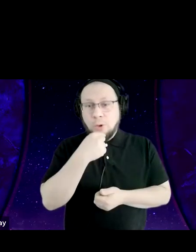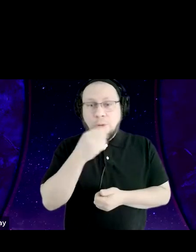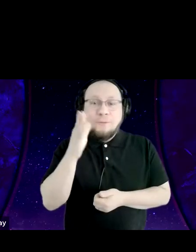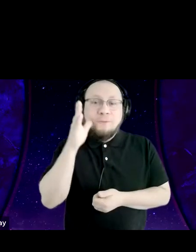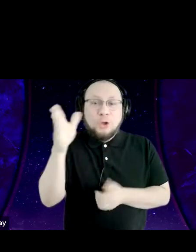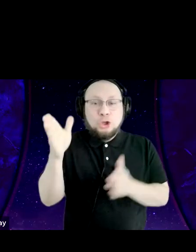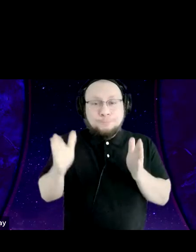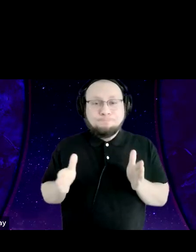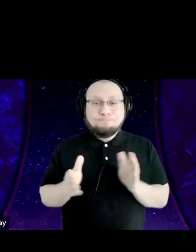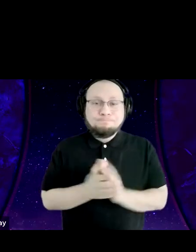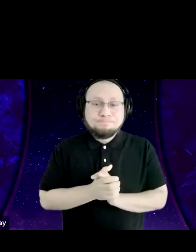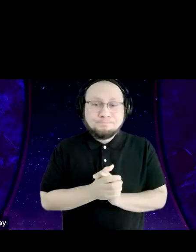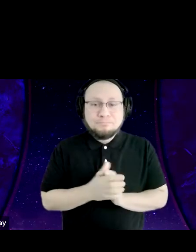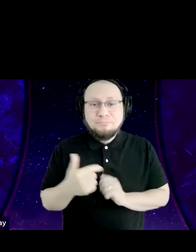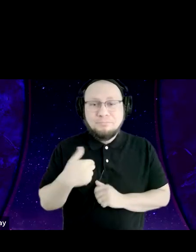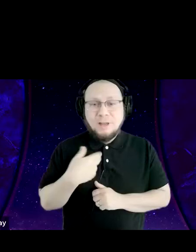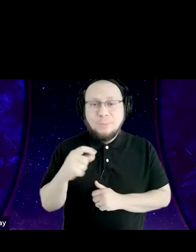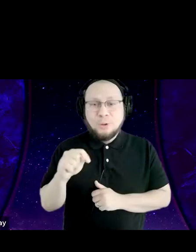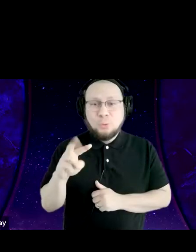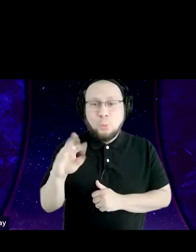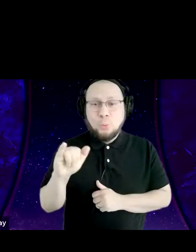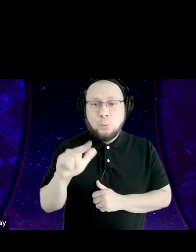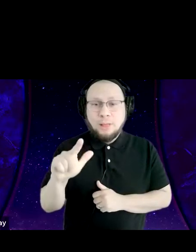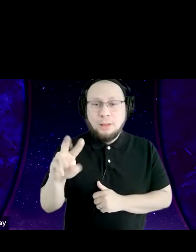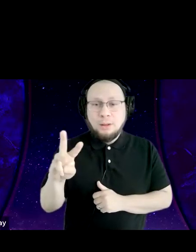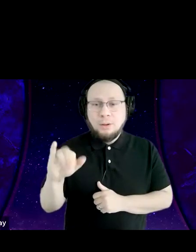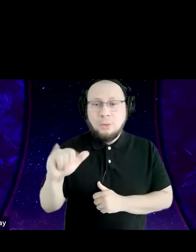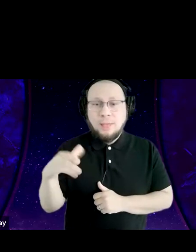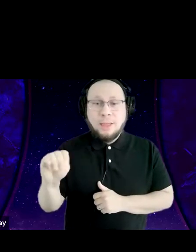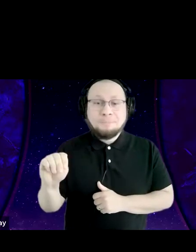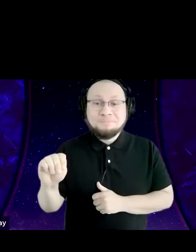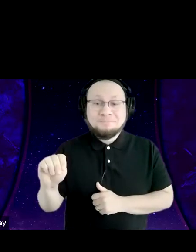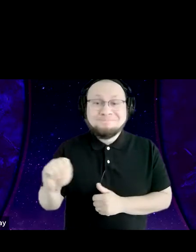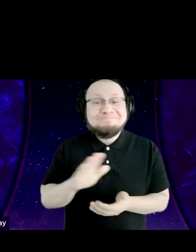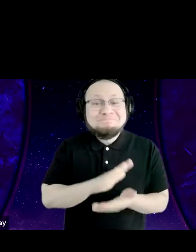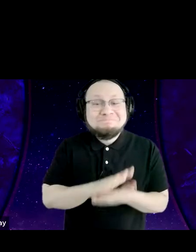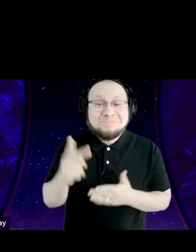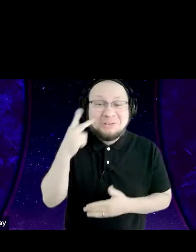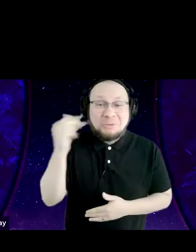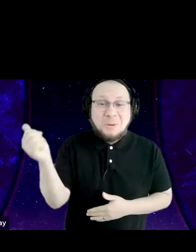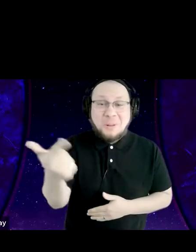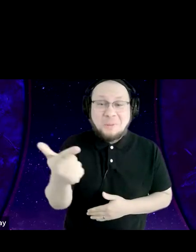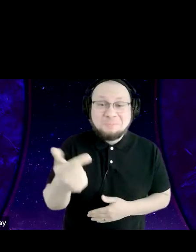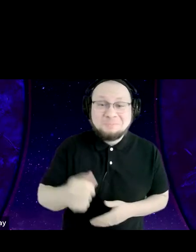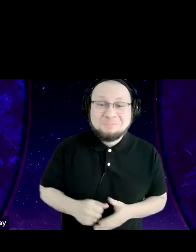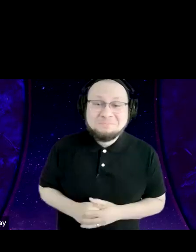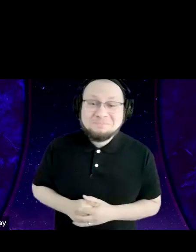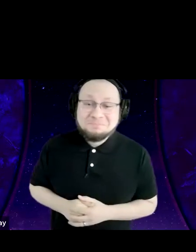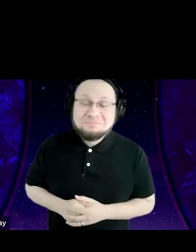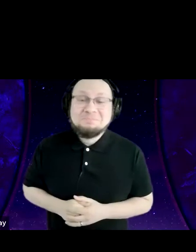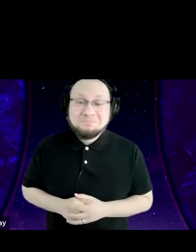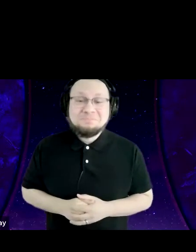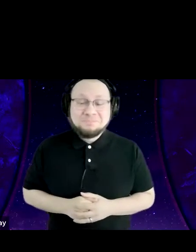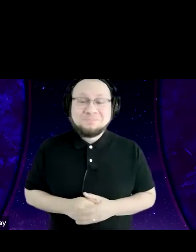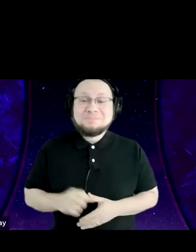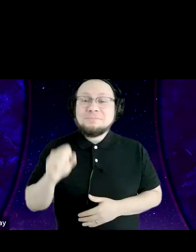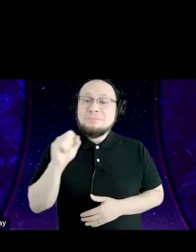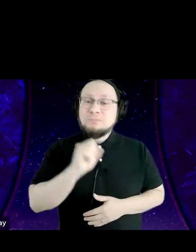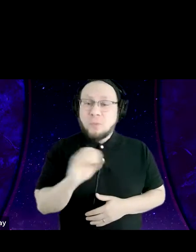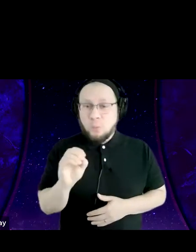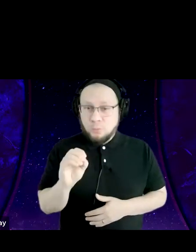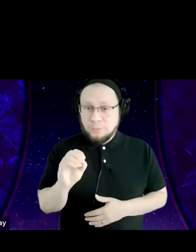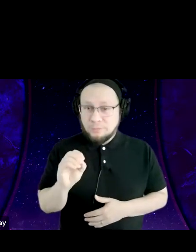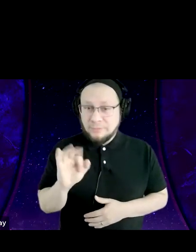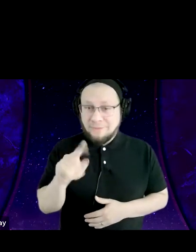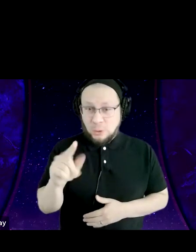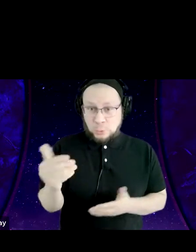Futurists. I am your host, Will Wilhelm. It's so nice to see you all. So if you are